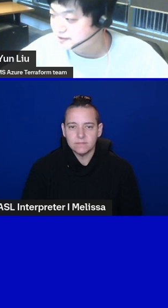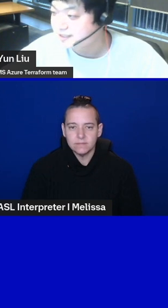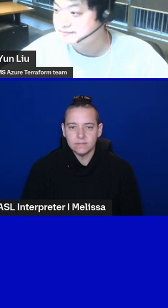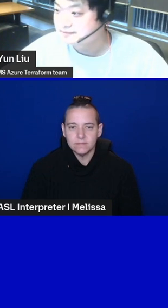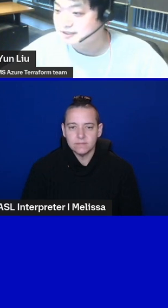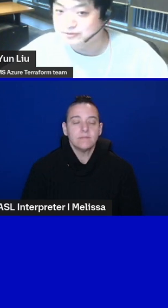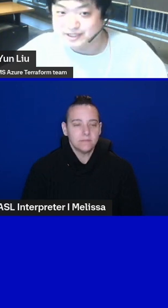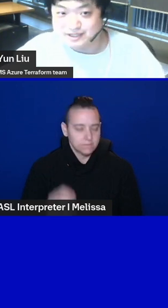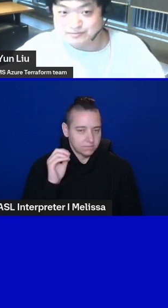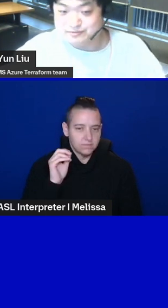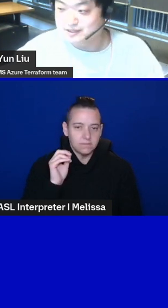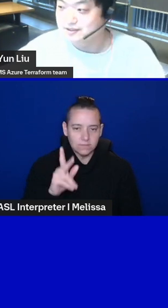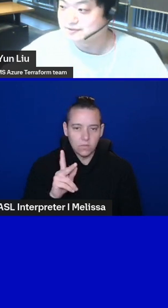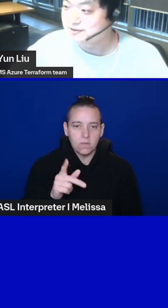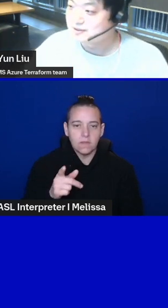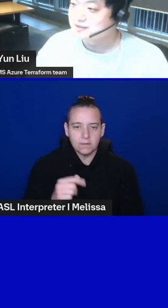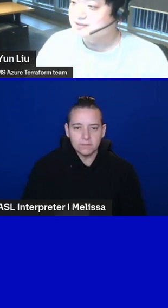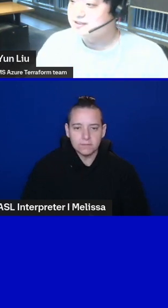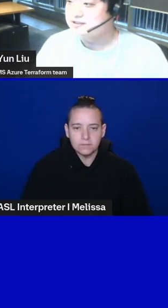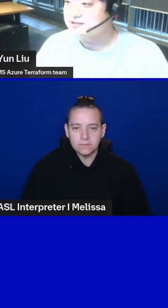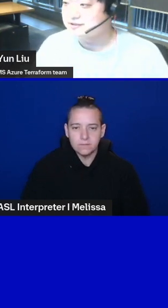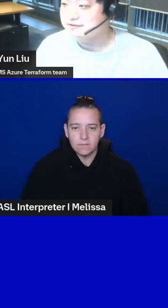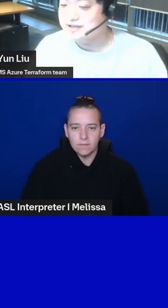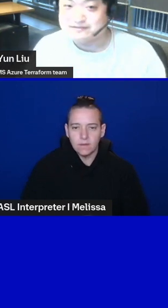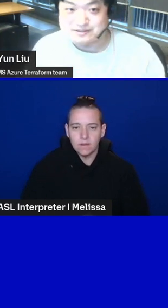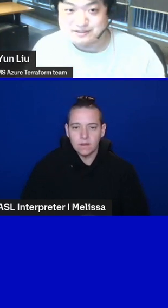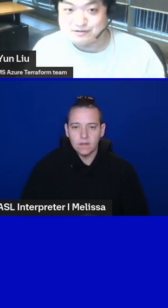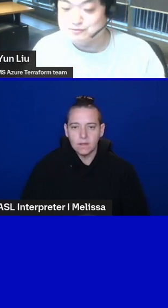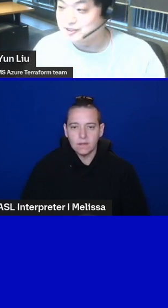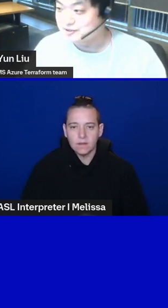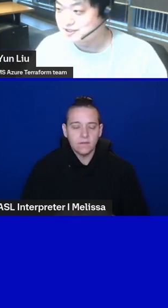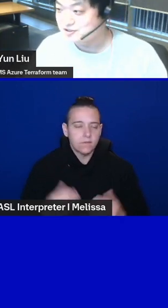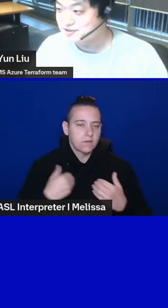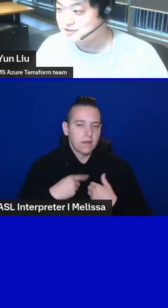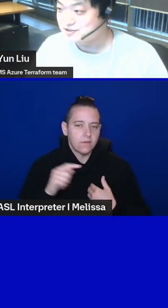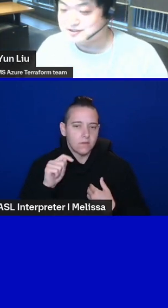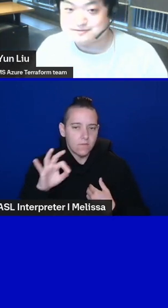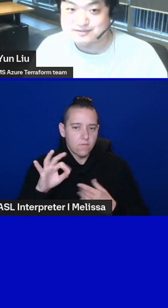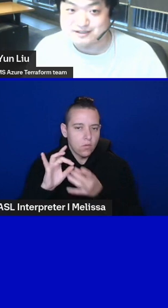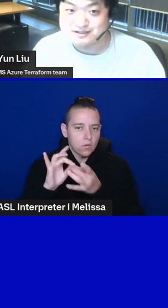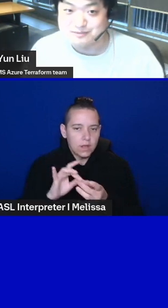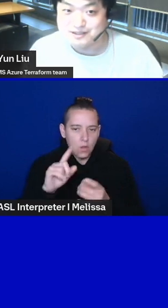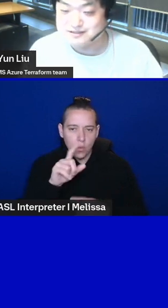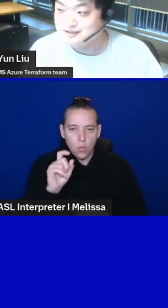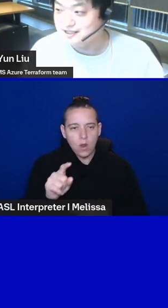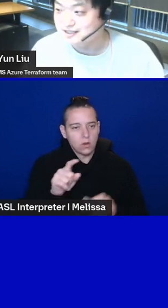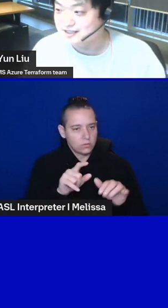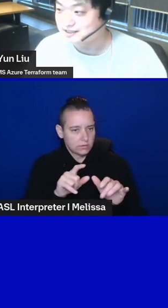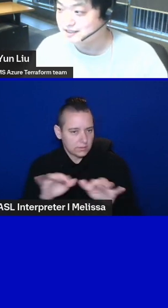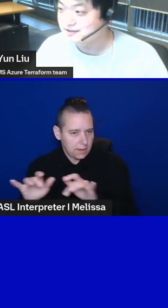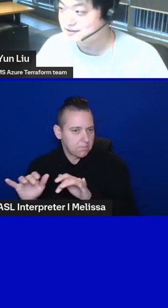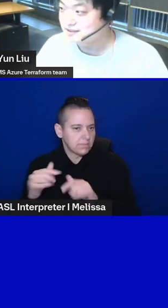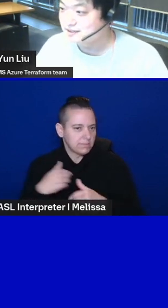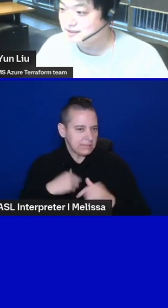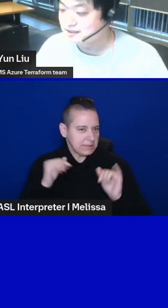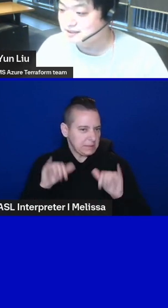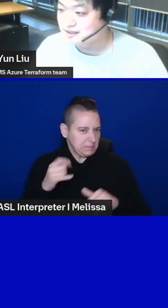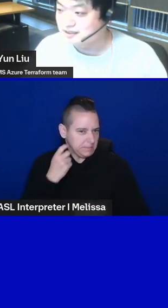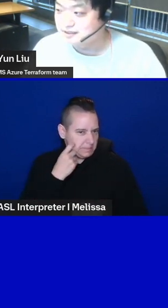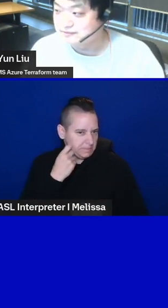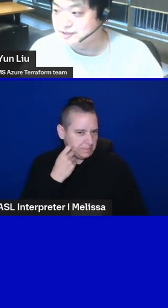Sorry. Okay. We can. So if you have a Terraform related question, just type in like I did here.